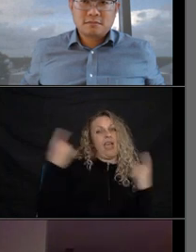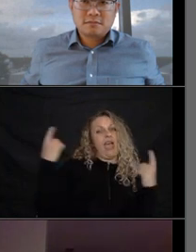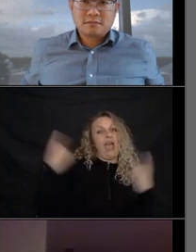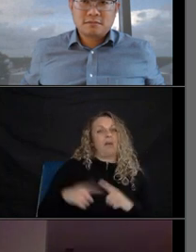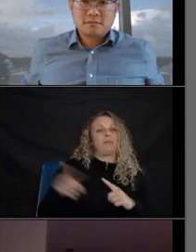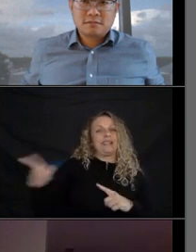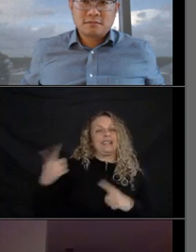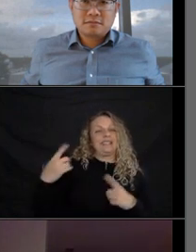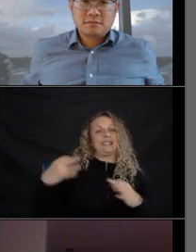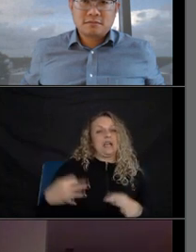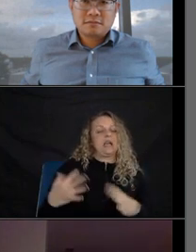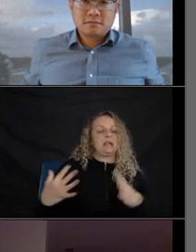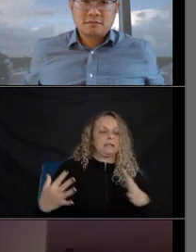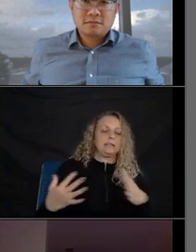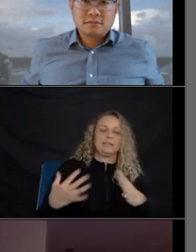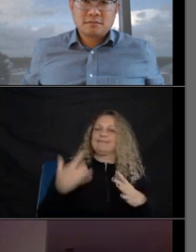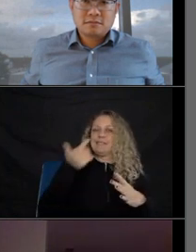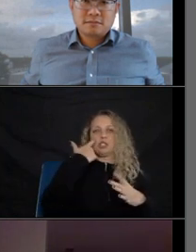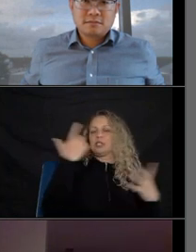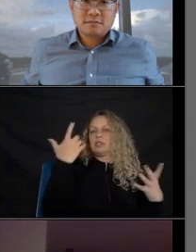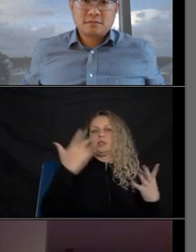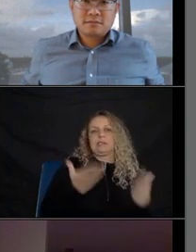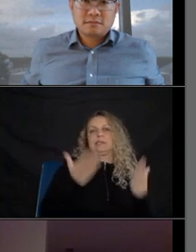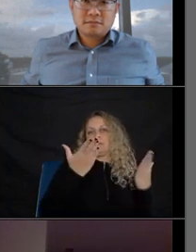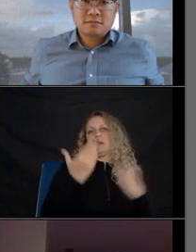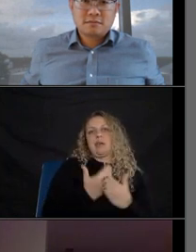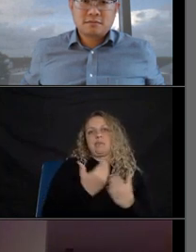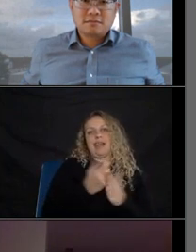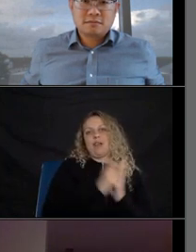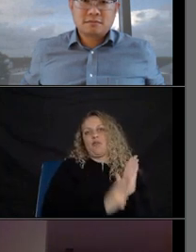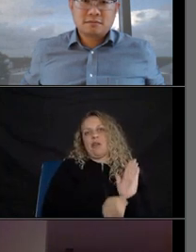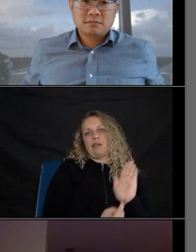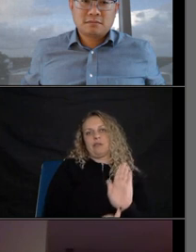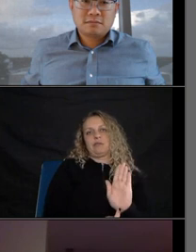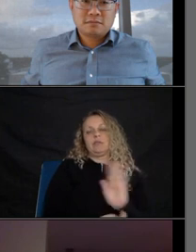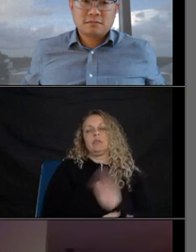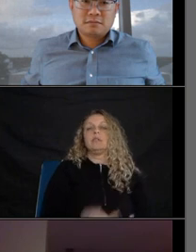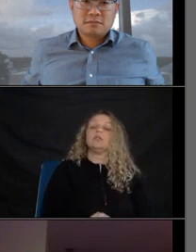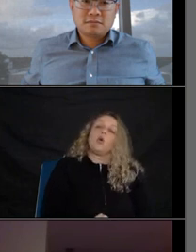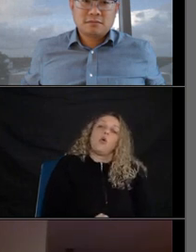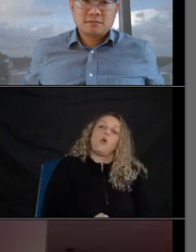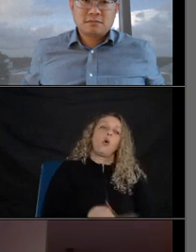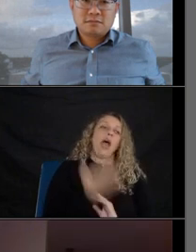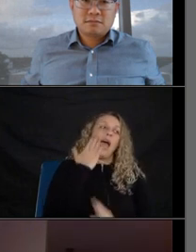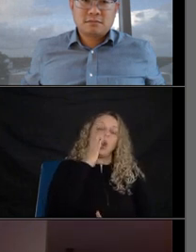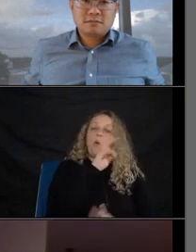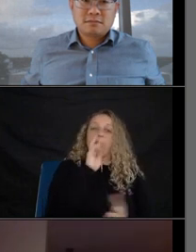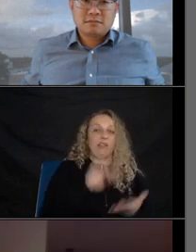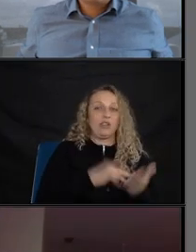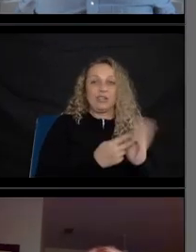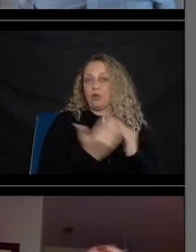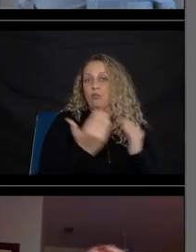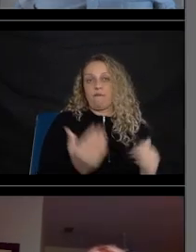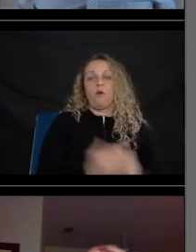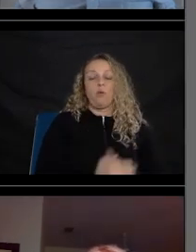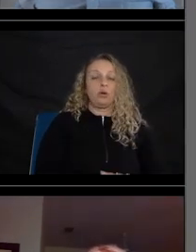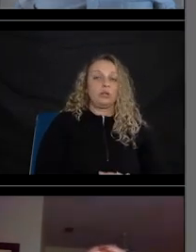decided just to submit their update in writing. So I don't know what their intention is moving